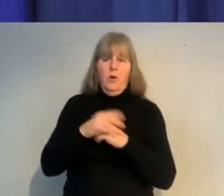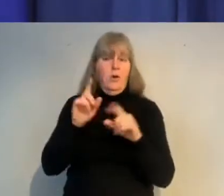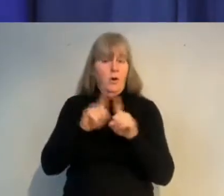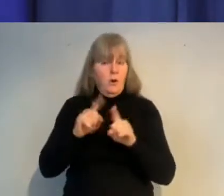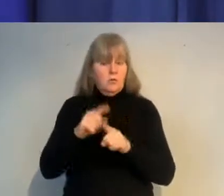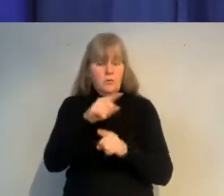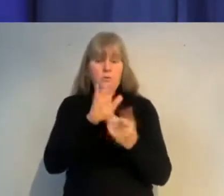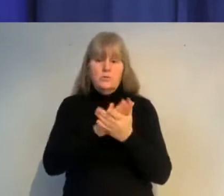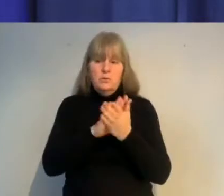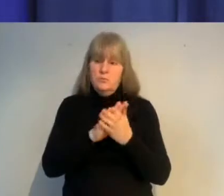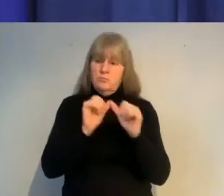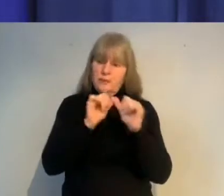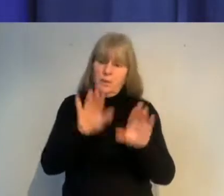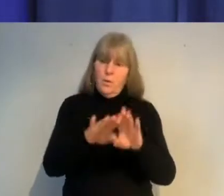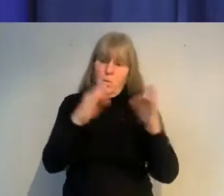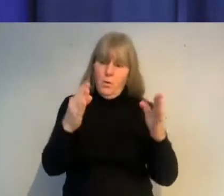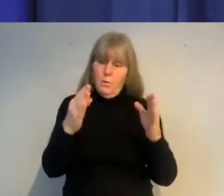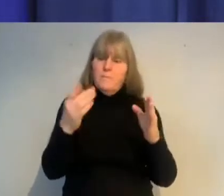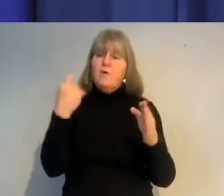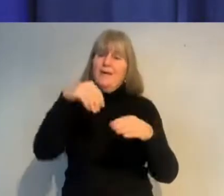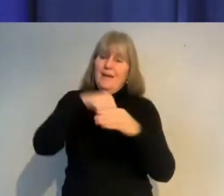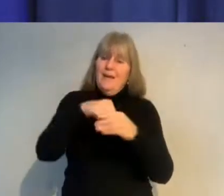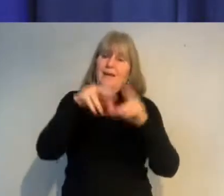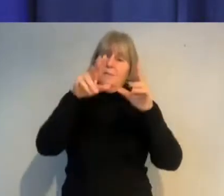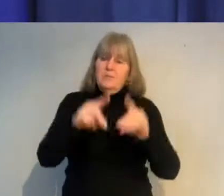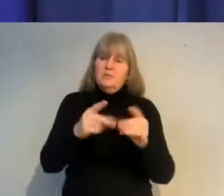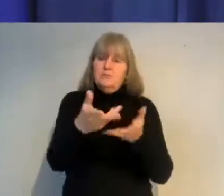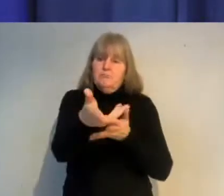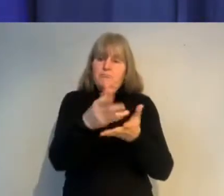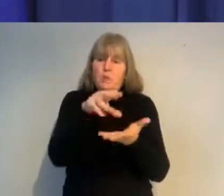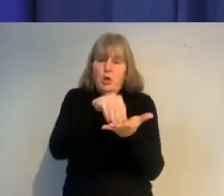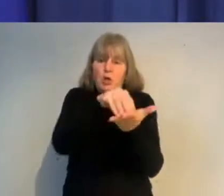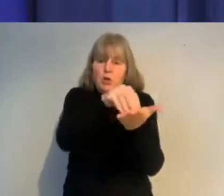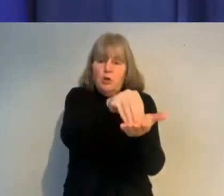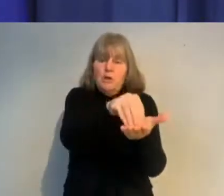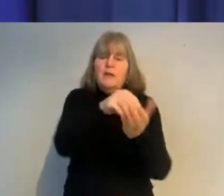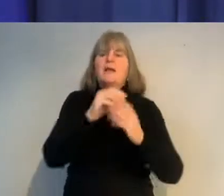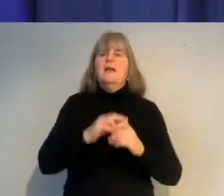open for in-person learning, and it is our